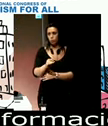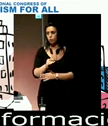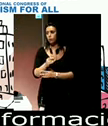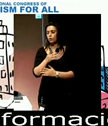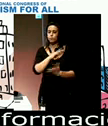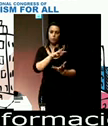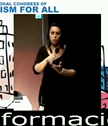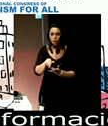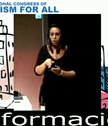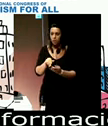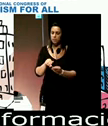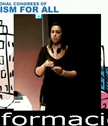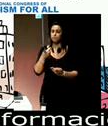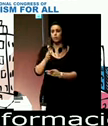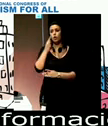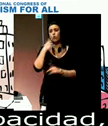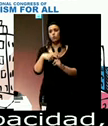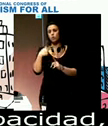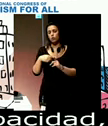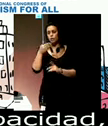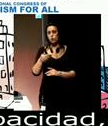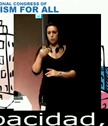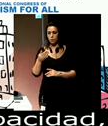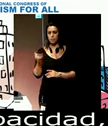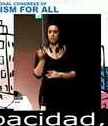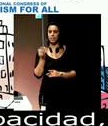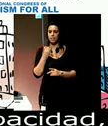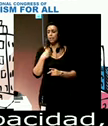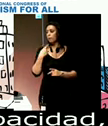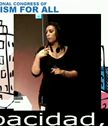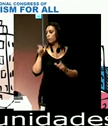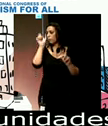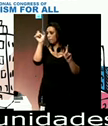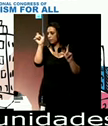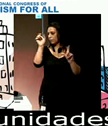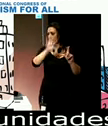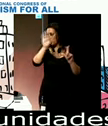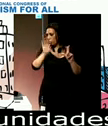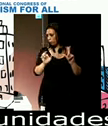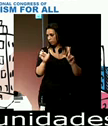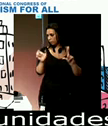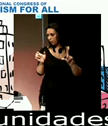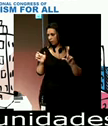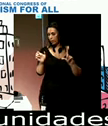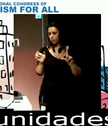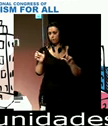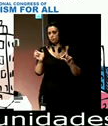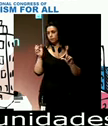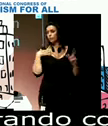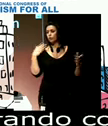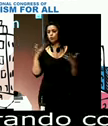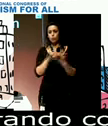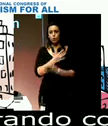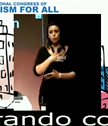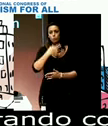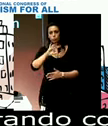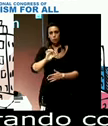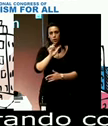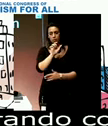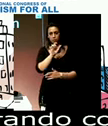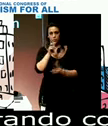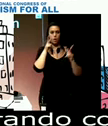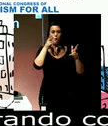different meetings as this one. And another important question is to include here